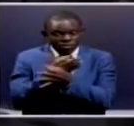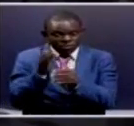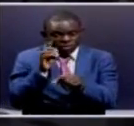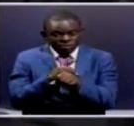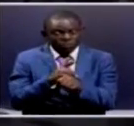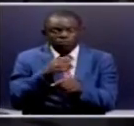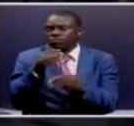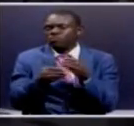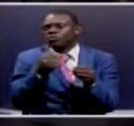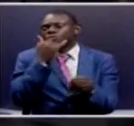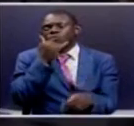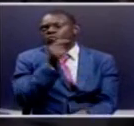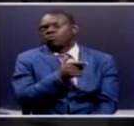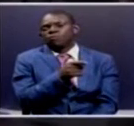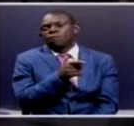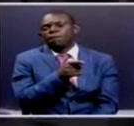or tries to abrogate that